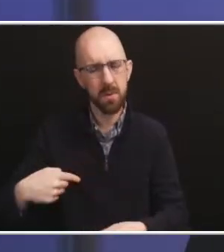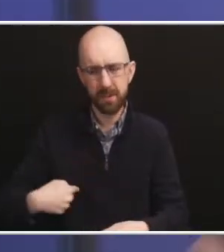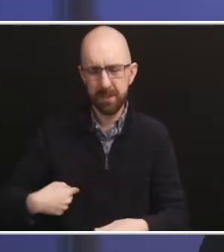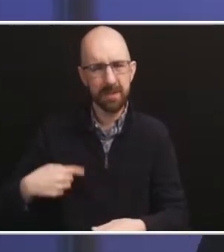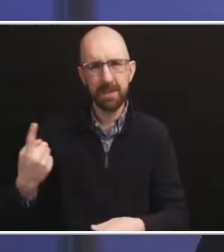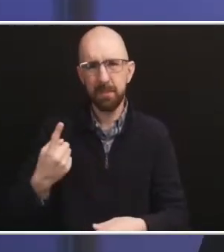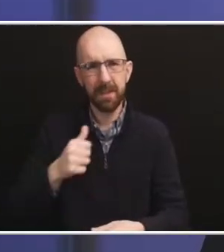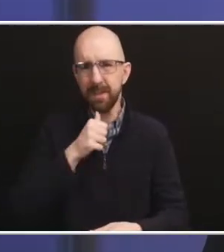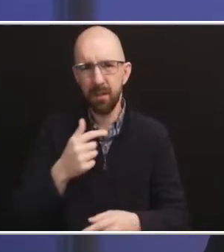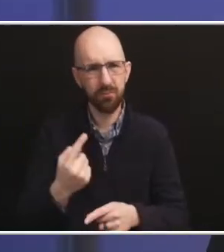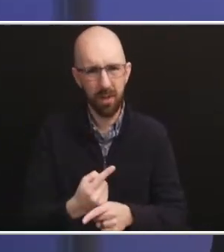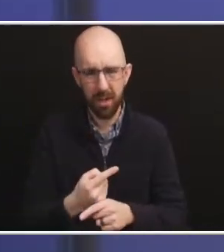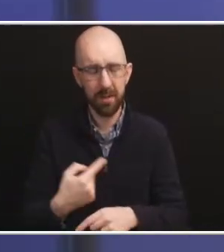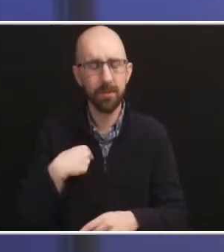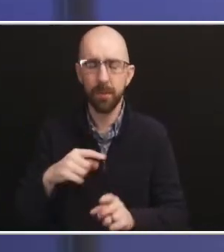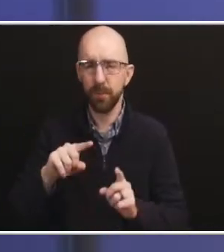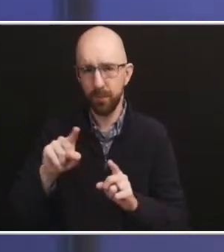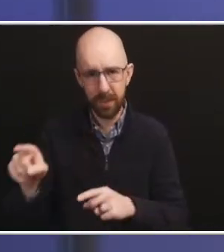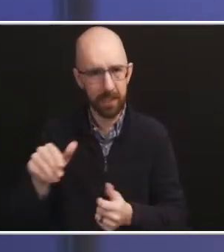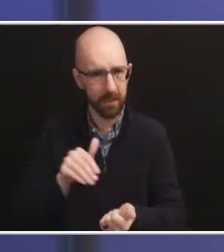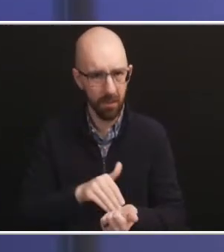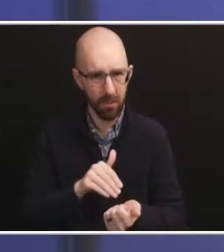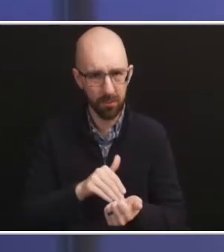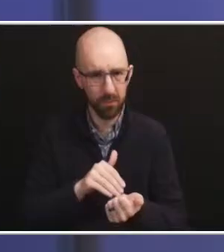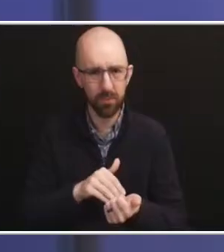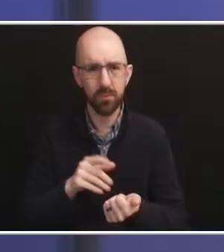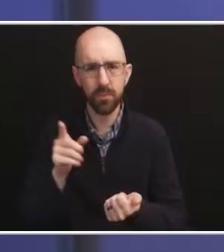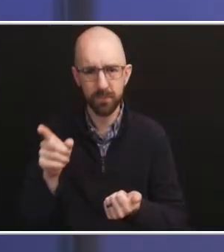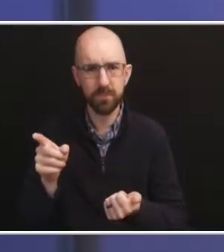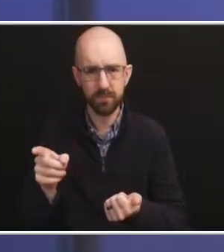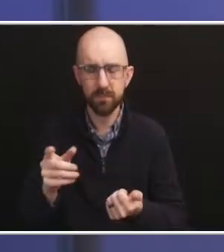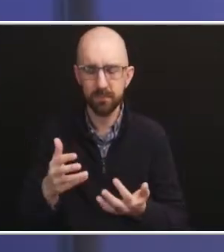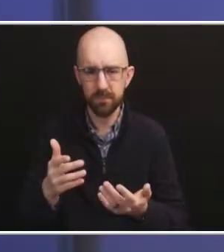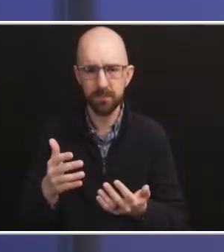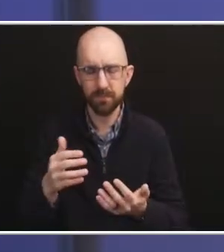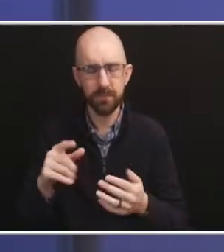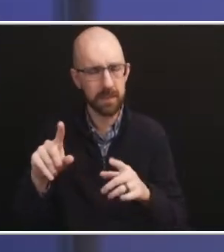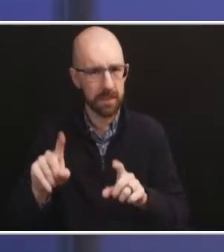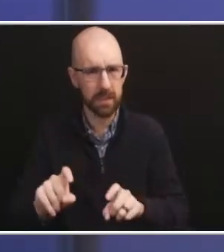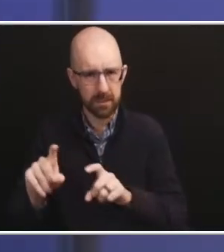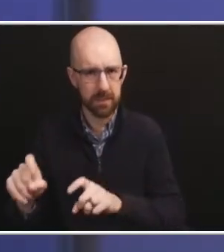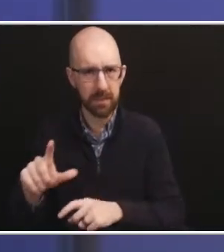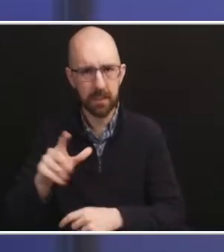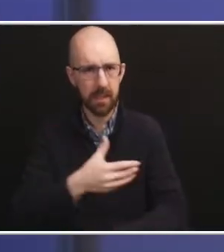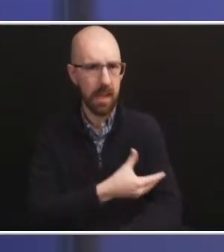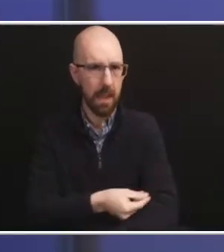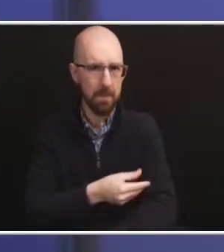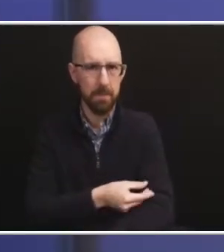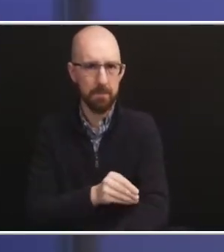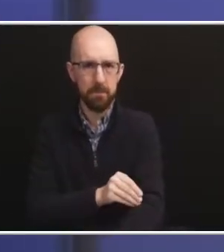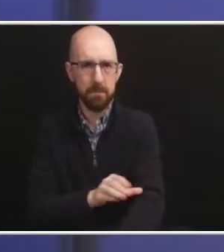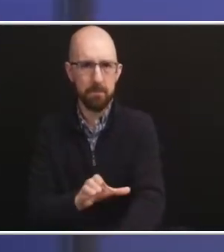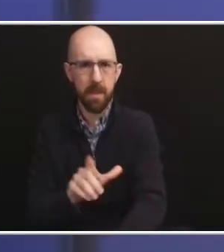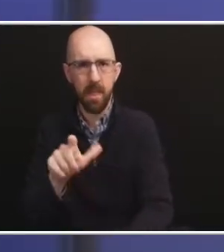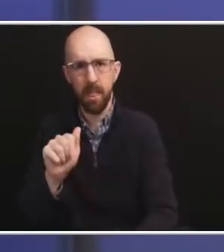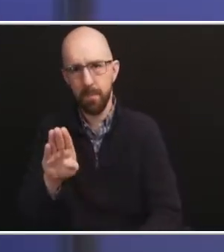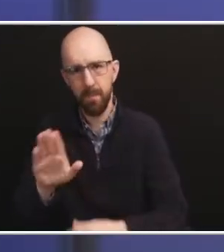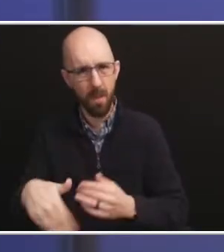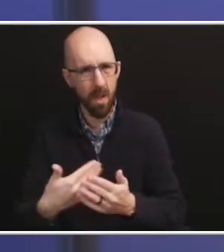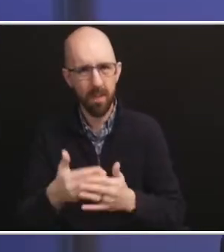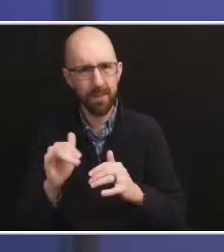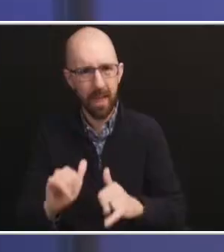went in to the doctor, and they did tests and labs and all that. And they said